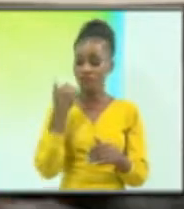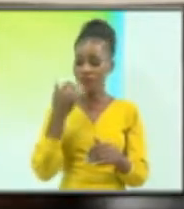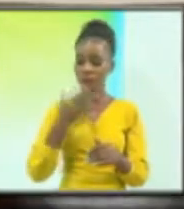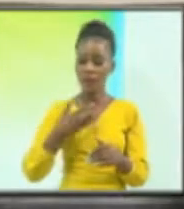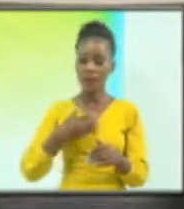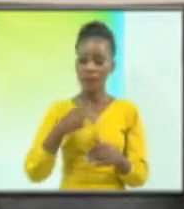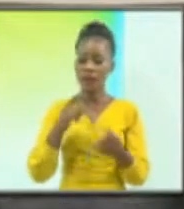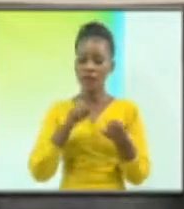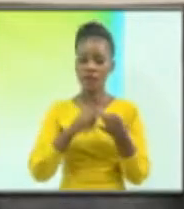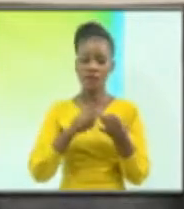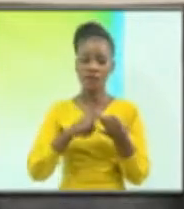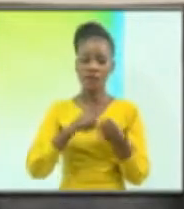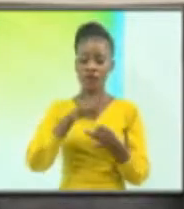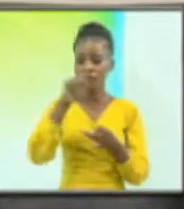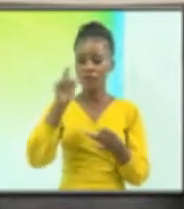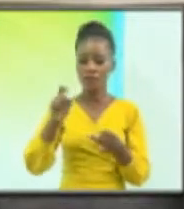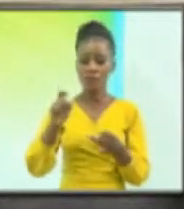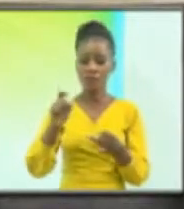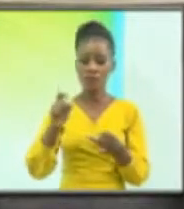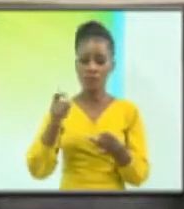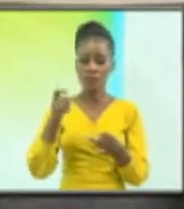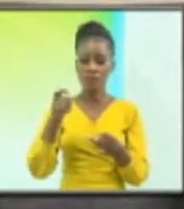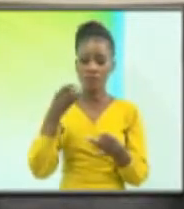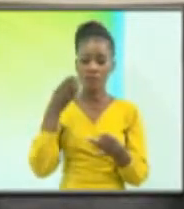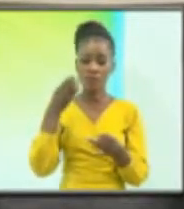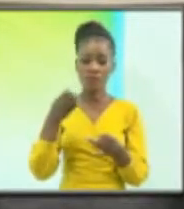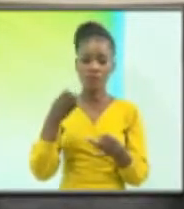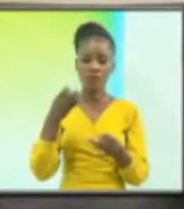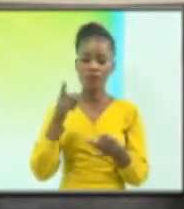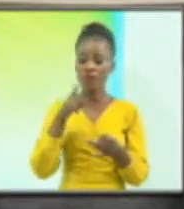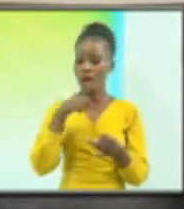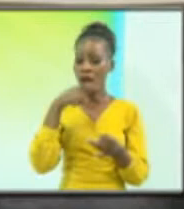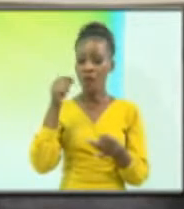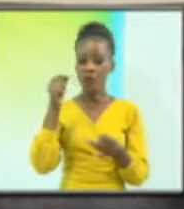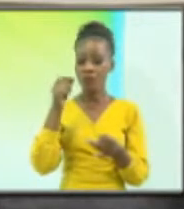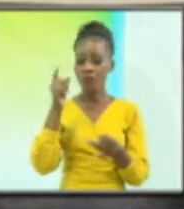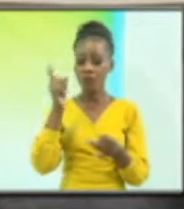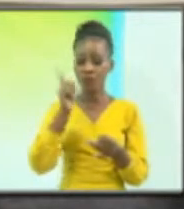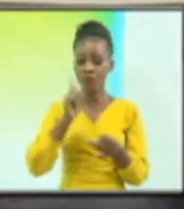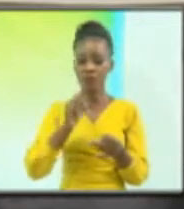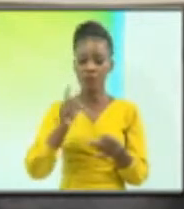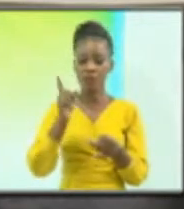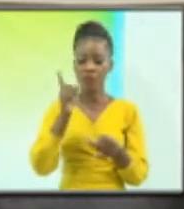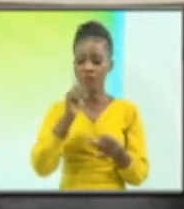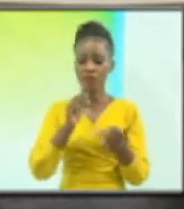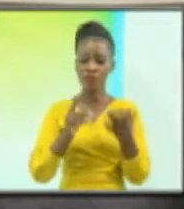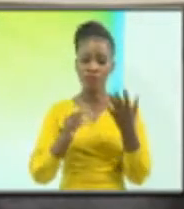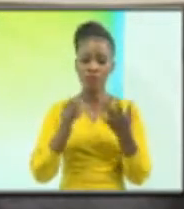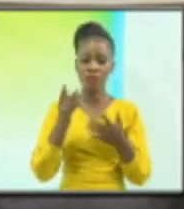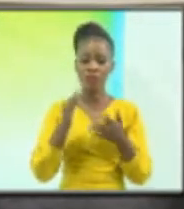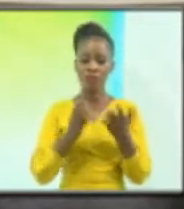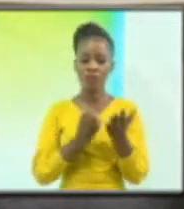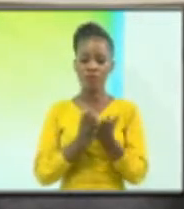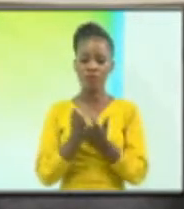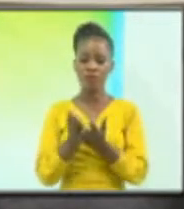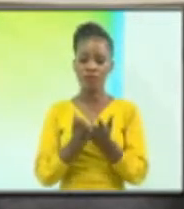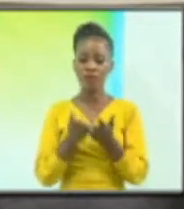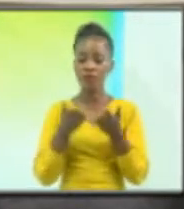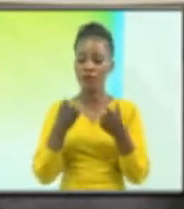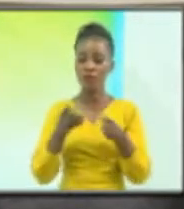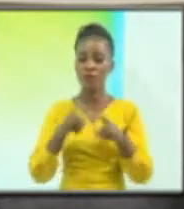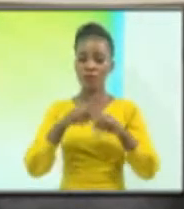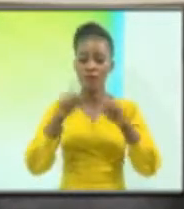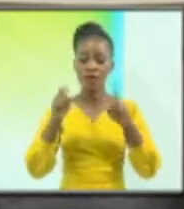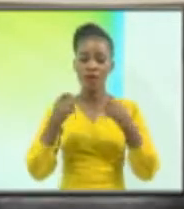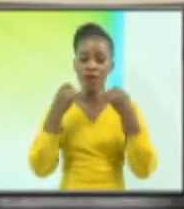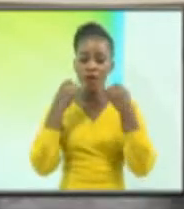second type of passport. We have this green one. It is known as service passport. Okay. This type of passport is